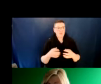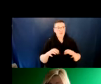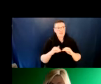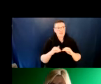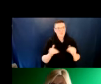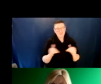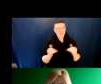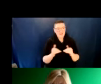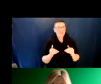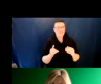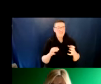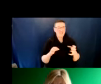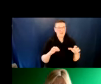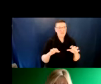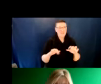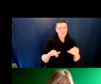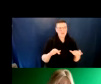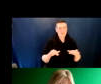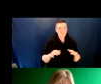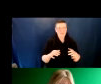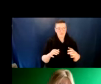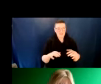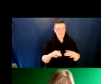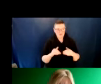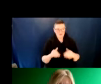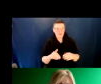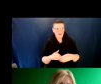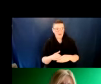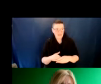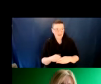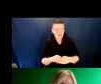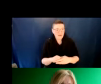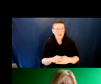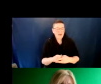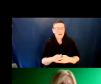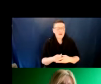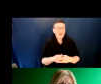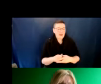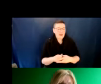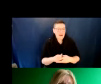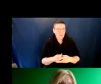So the foundations of this sort of sensory basis are laid down very, very early.